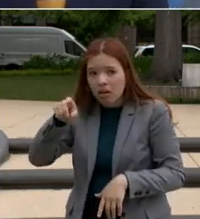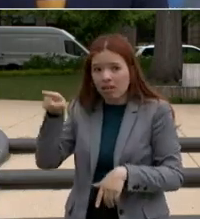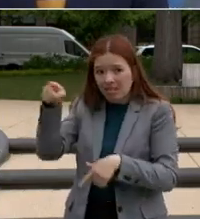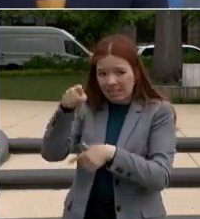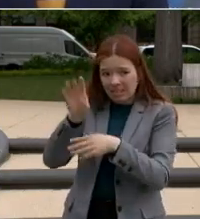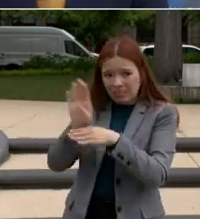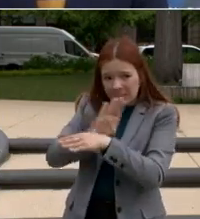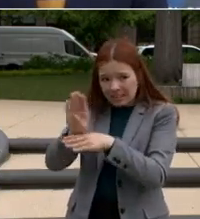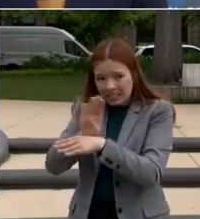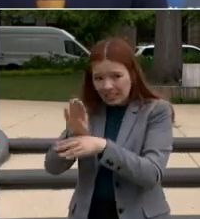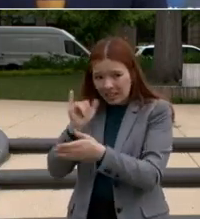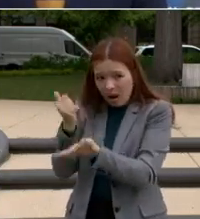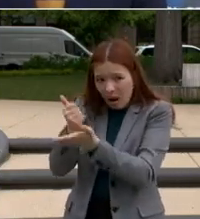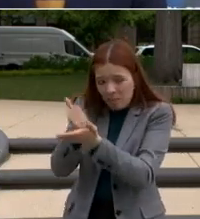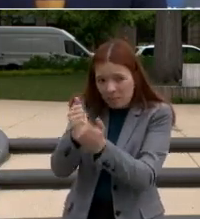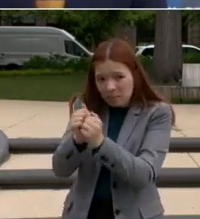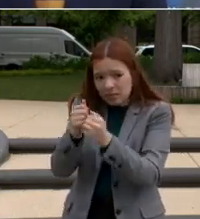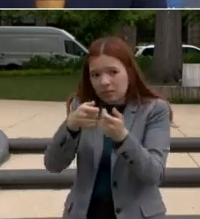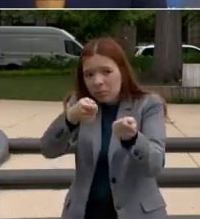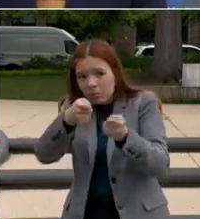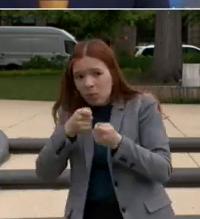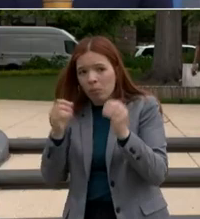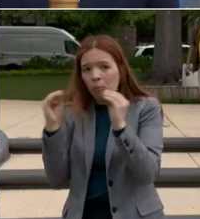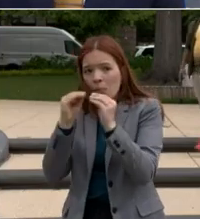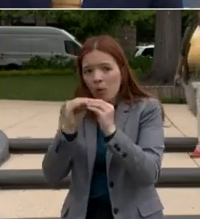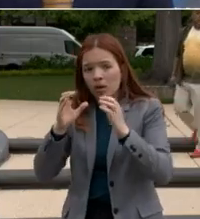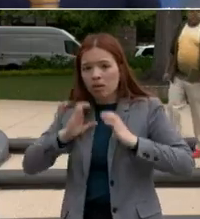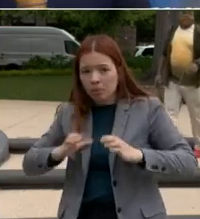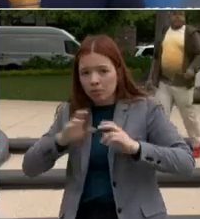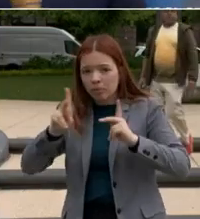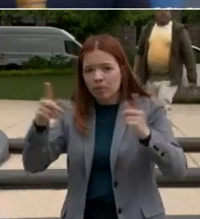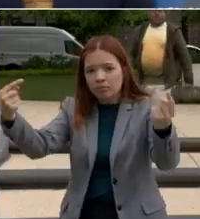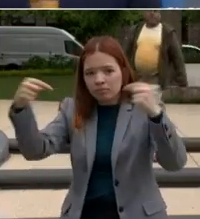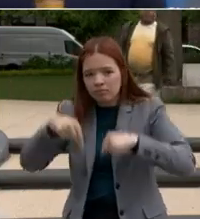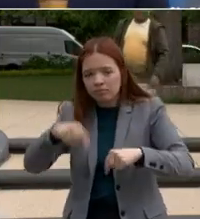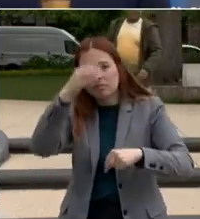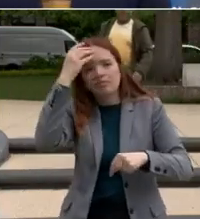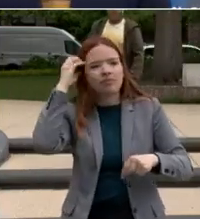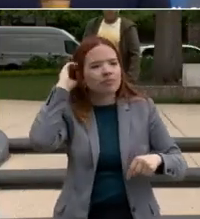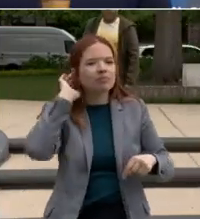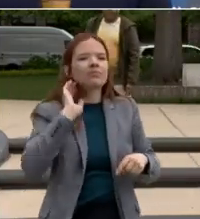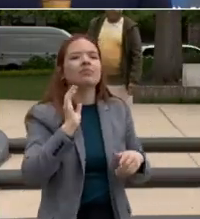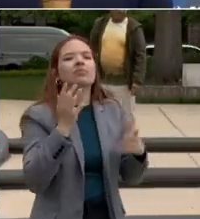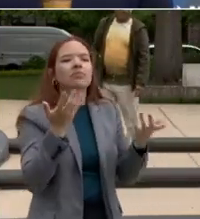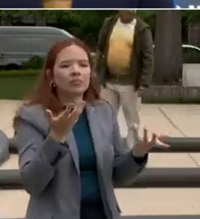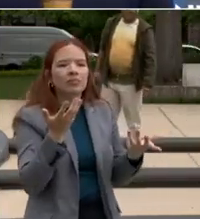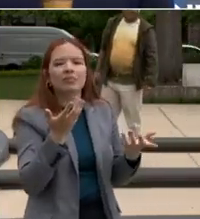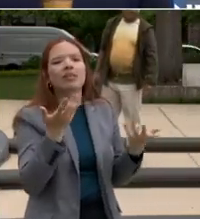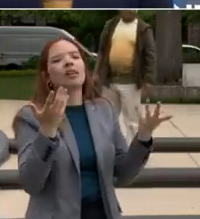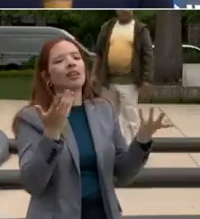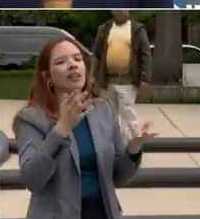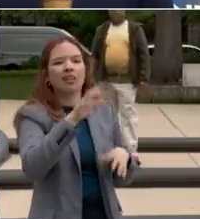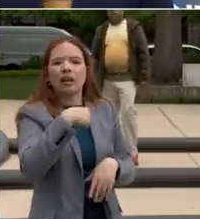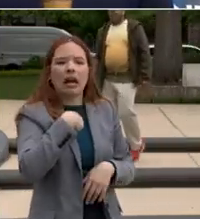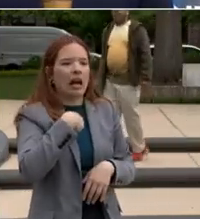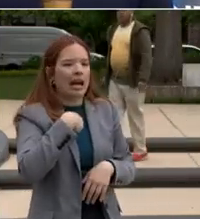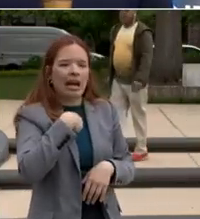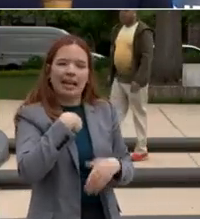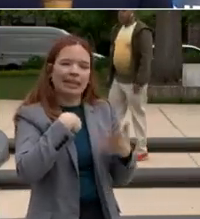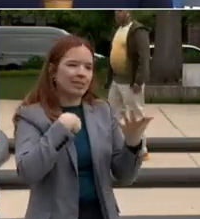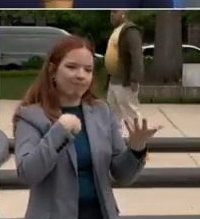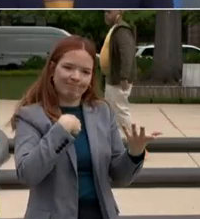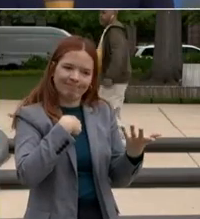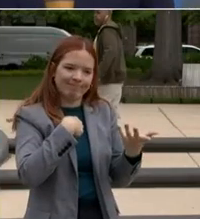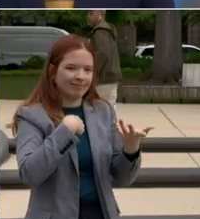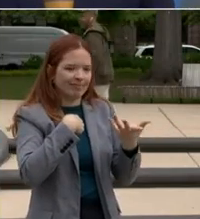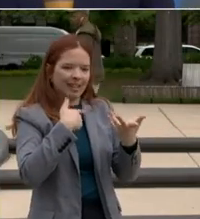helped? Well, certainly we're not going from 100% occupancy in those businesses, or unfortunately you heard